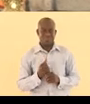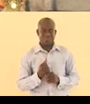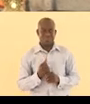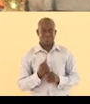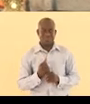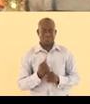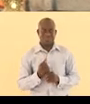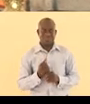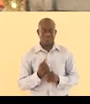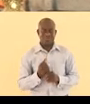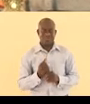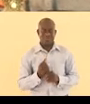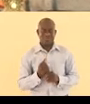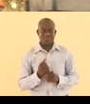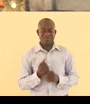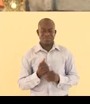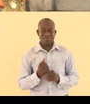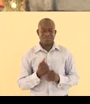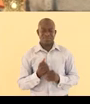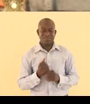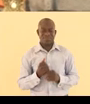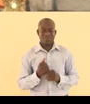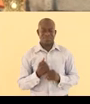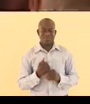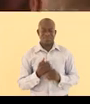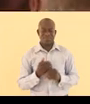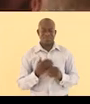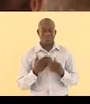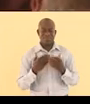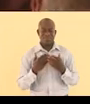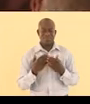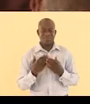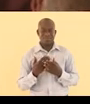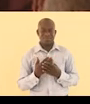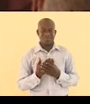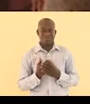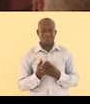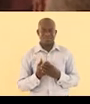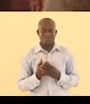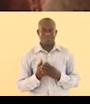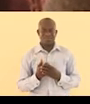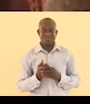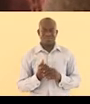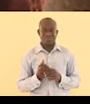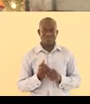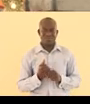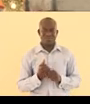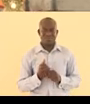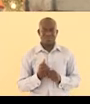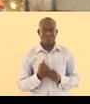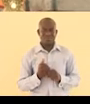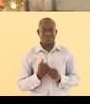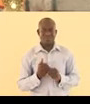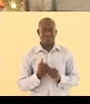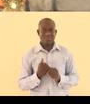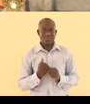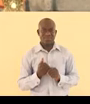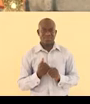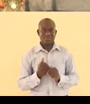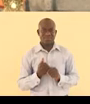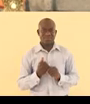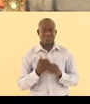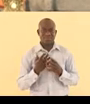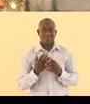the fulfillment of all the prophecies of the prophets. Thank you that Jesus Christ died for the